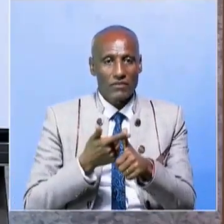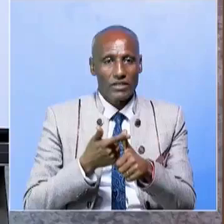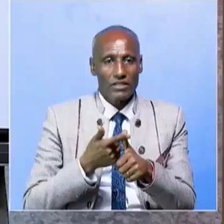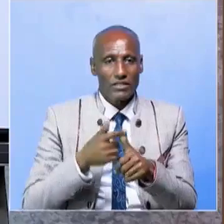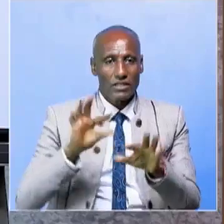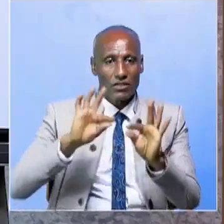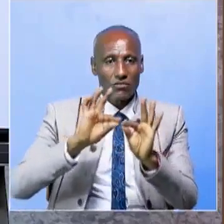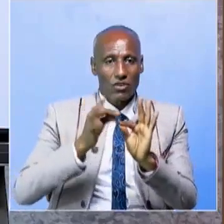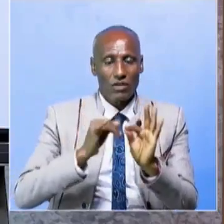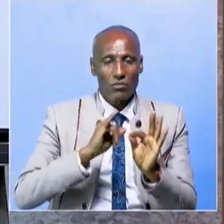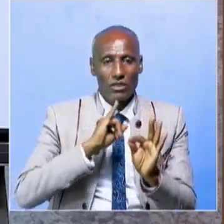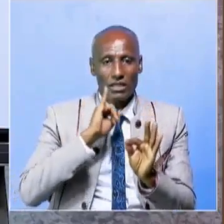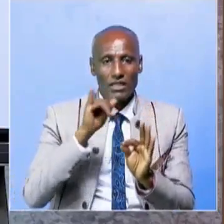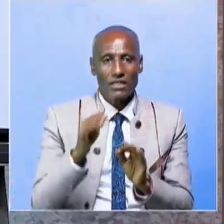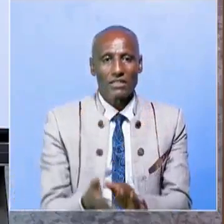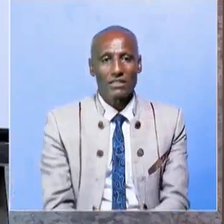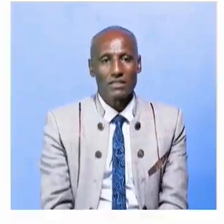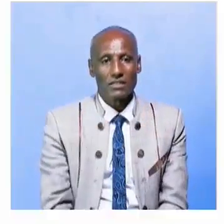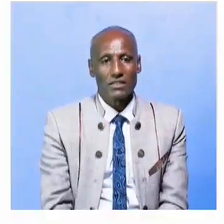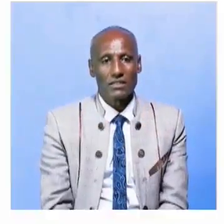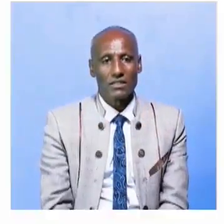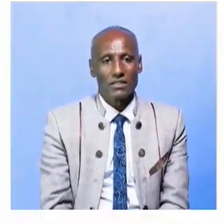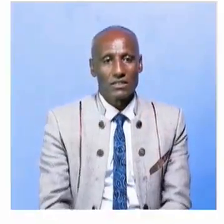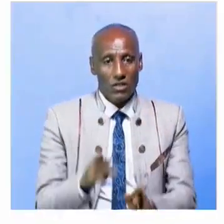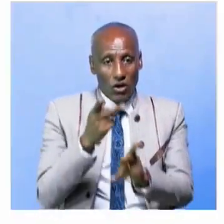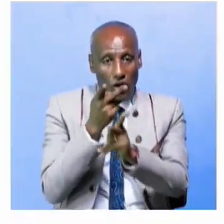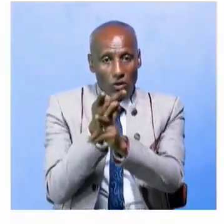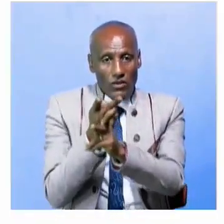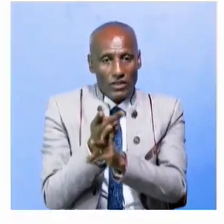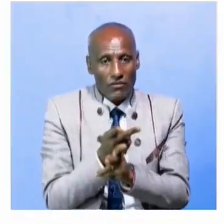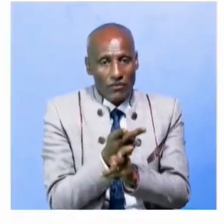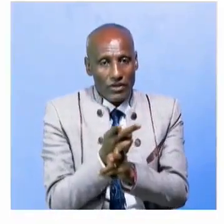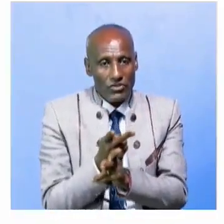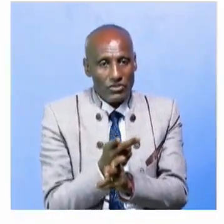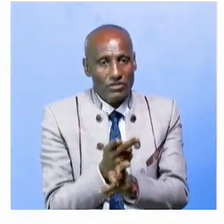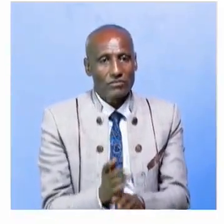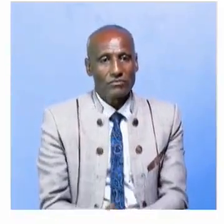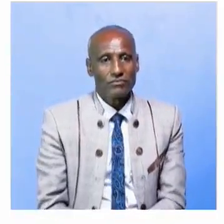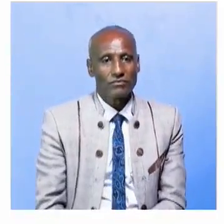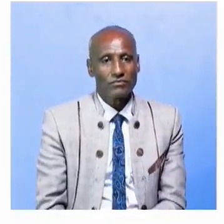that we're going to see is conservation.